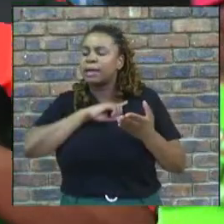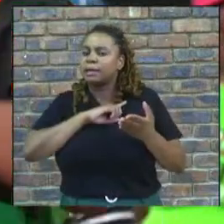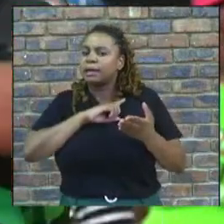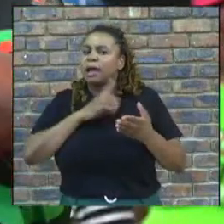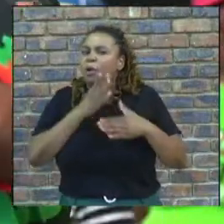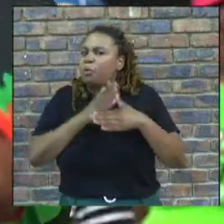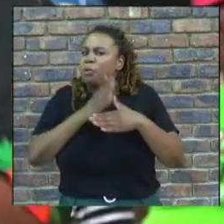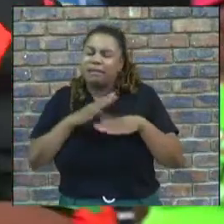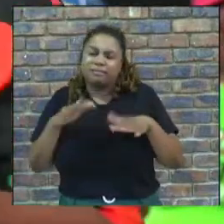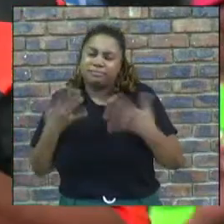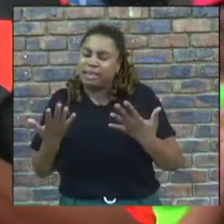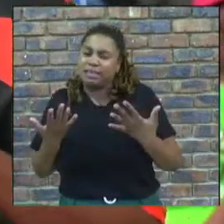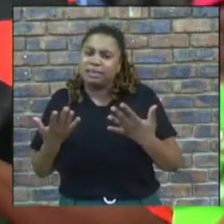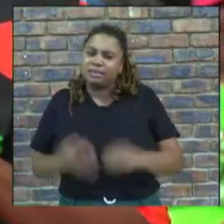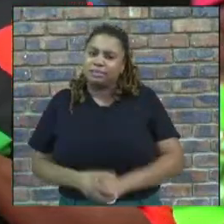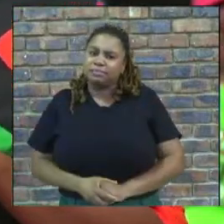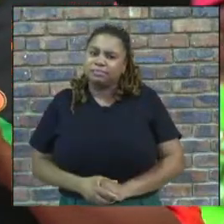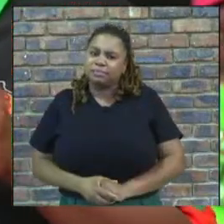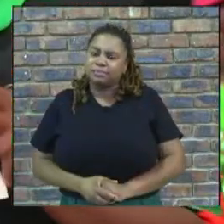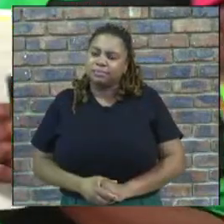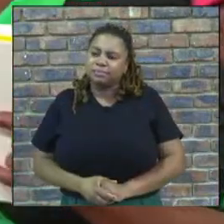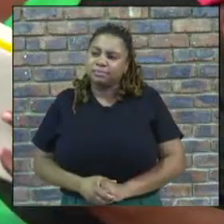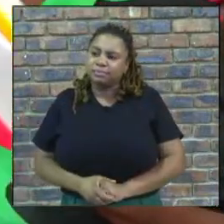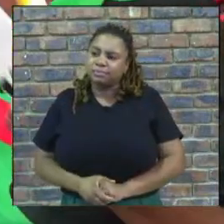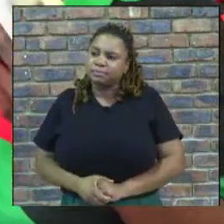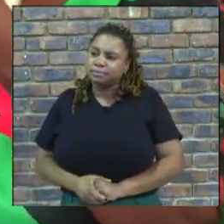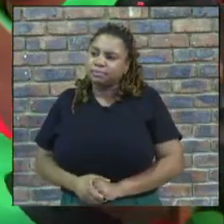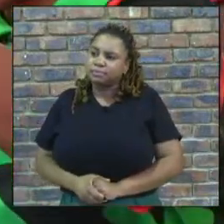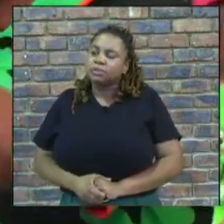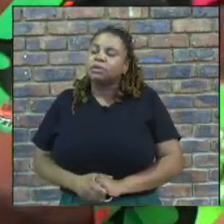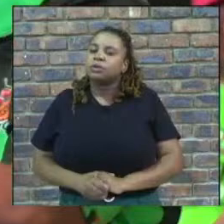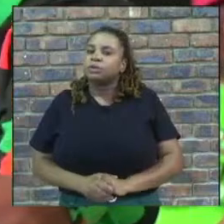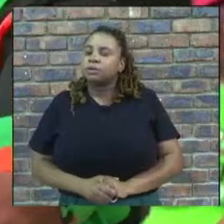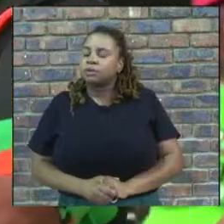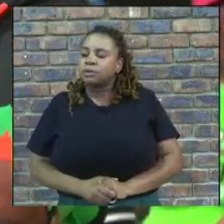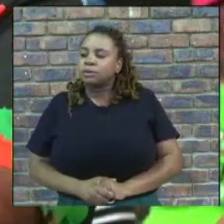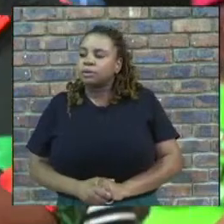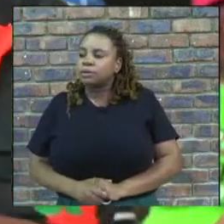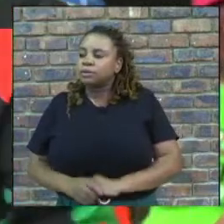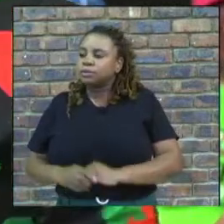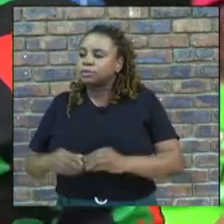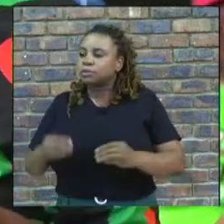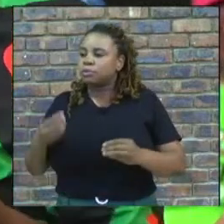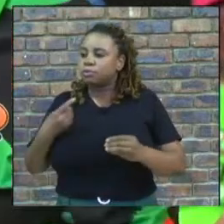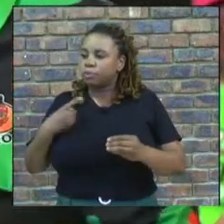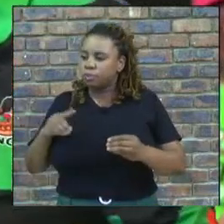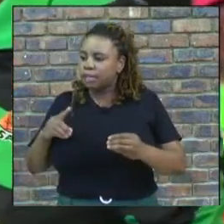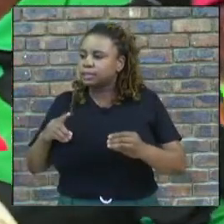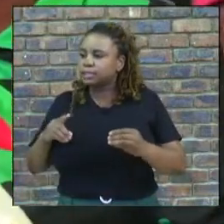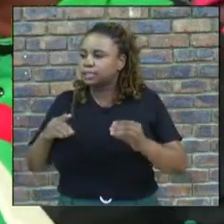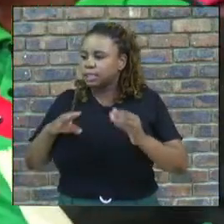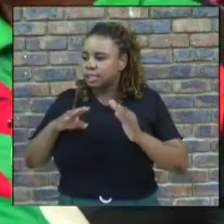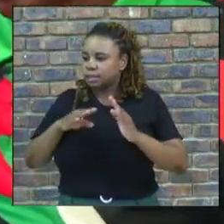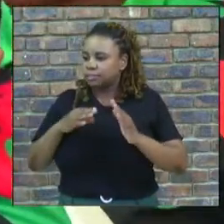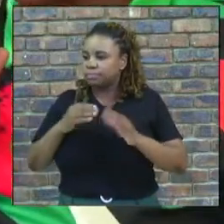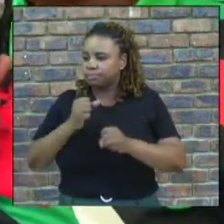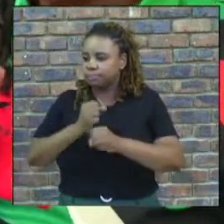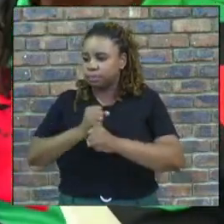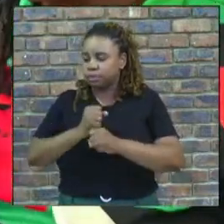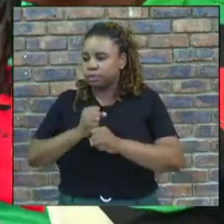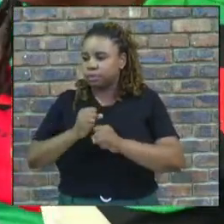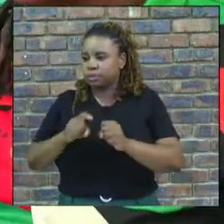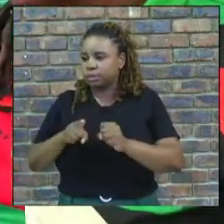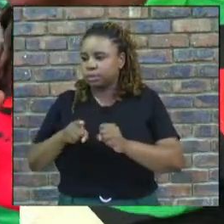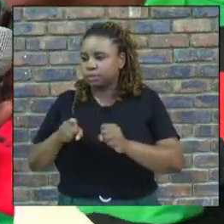leyo mabayibheke bazama ukuthi icover nalo onganamali. Ngiyabonga